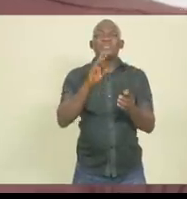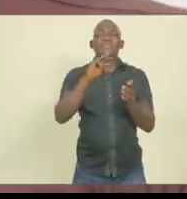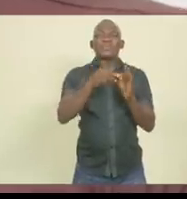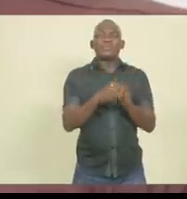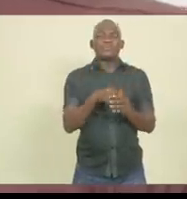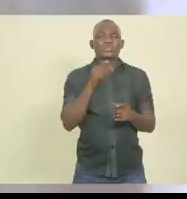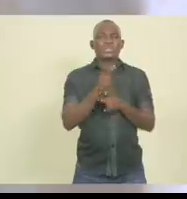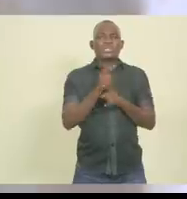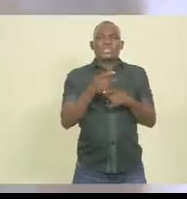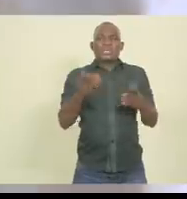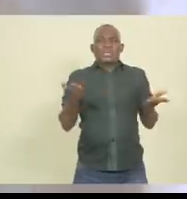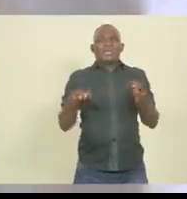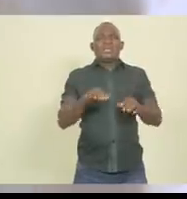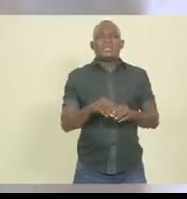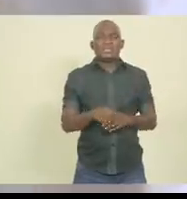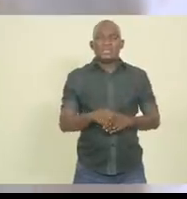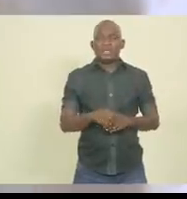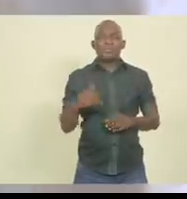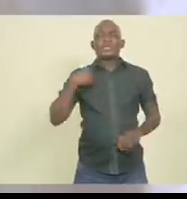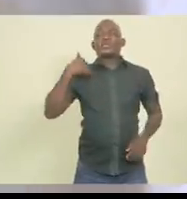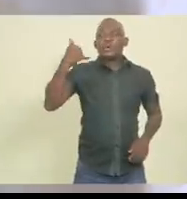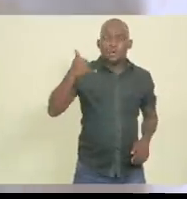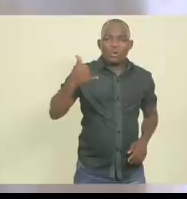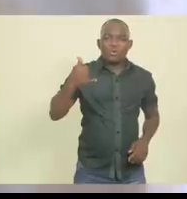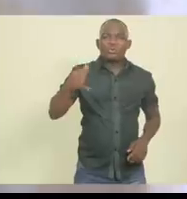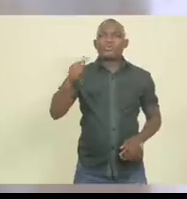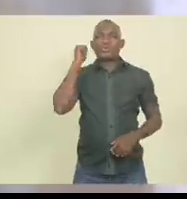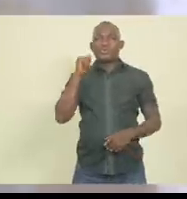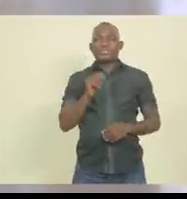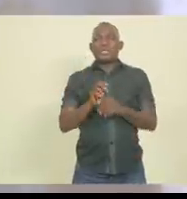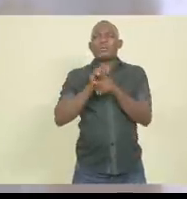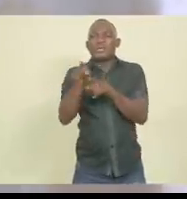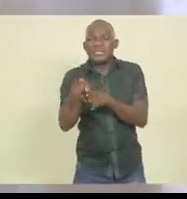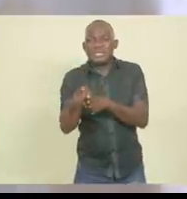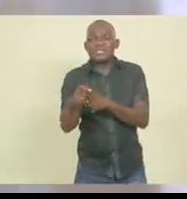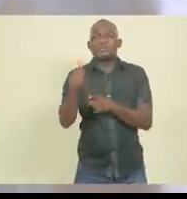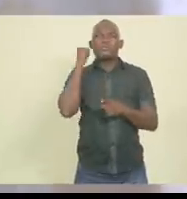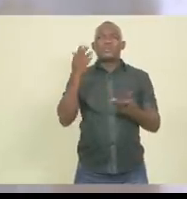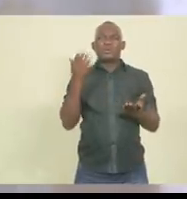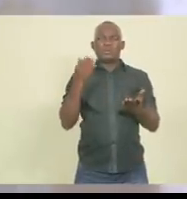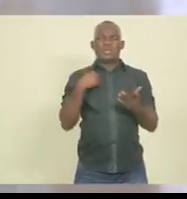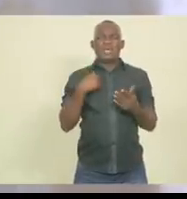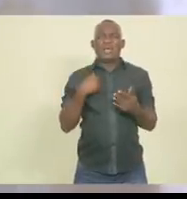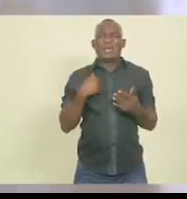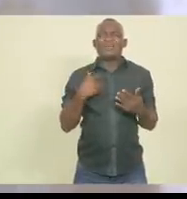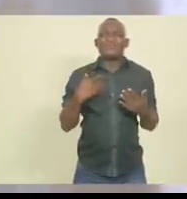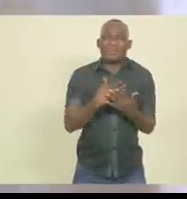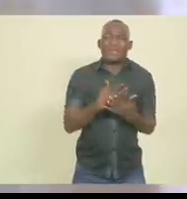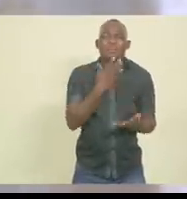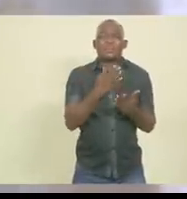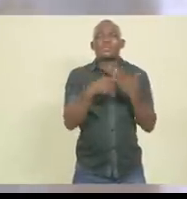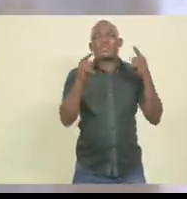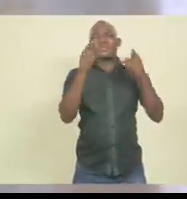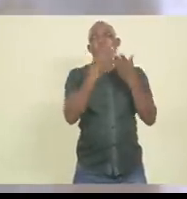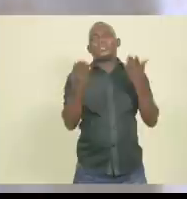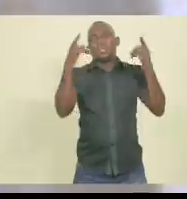you just became an ass. You stopped picking my calls and replying my messages. And I was scared, thinking something